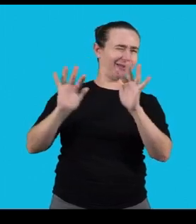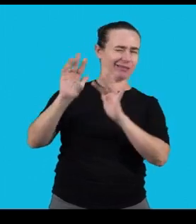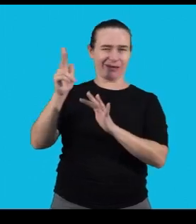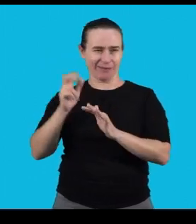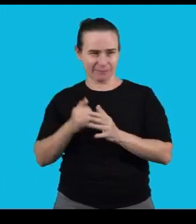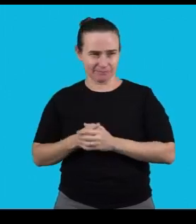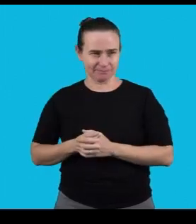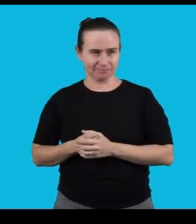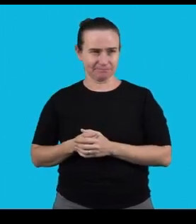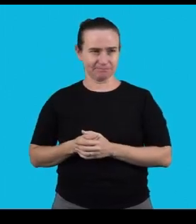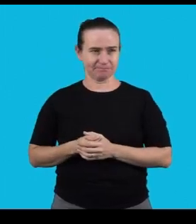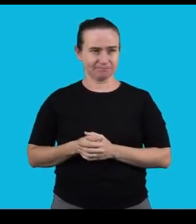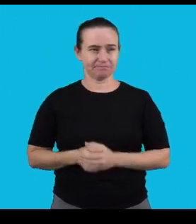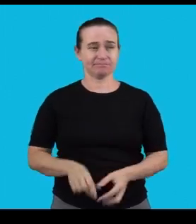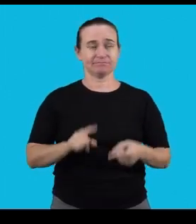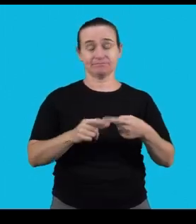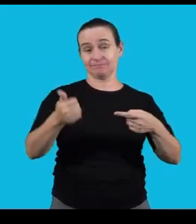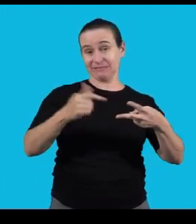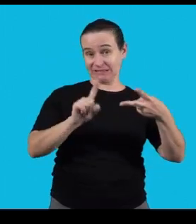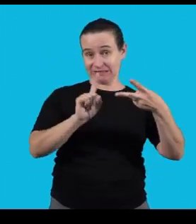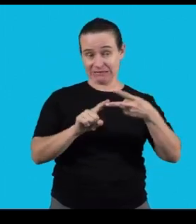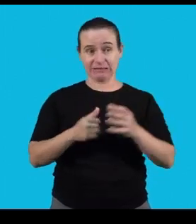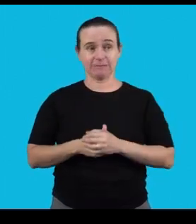prevent distortion of sound.